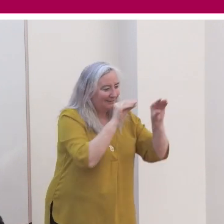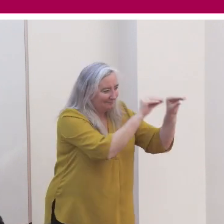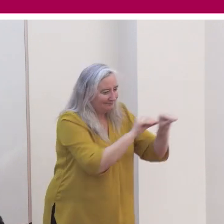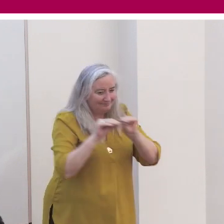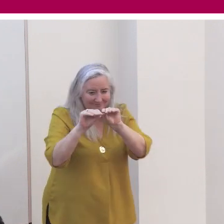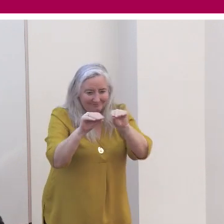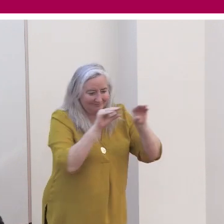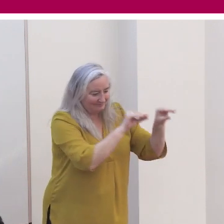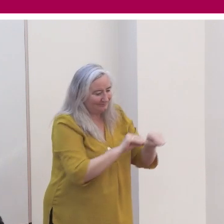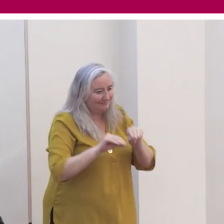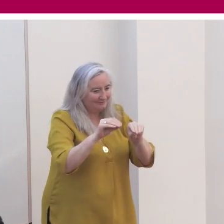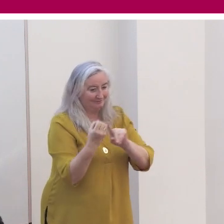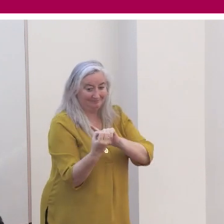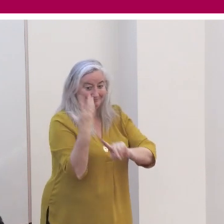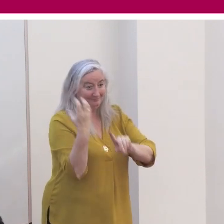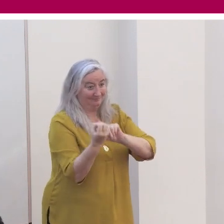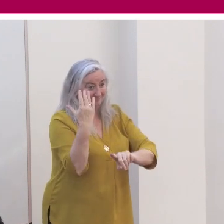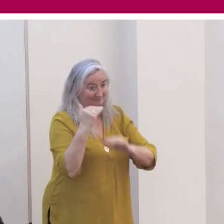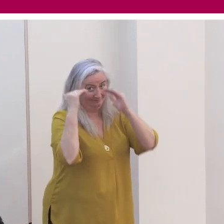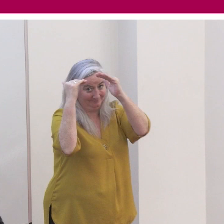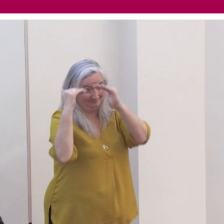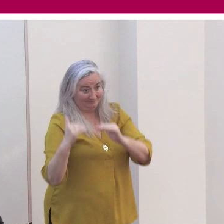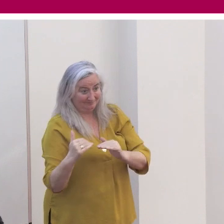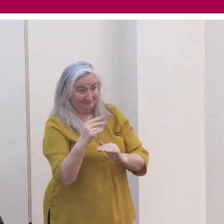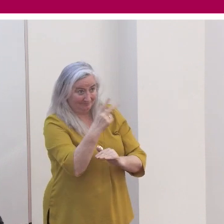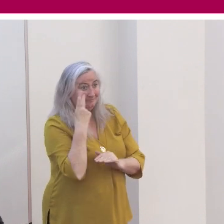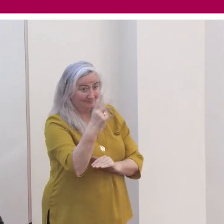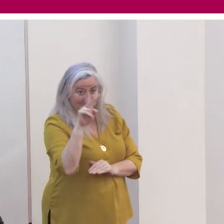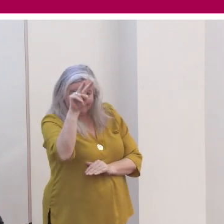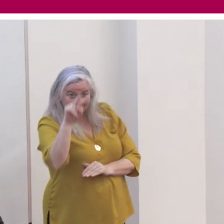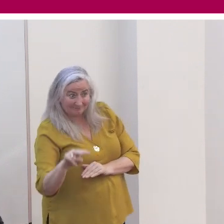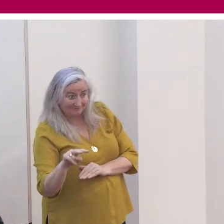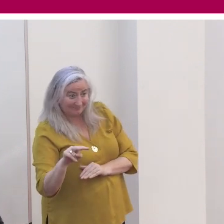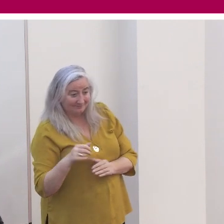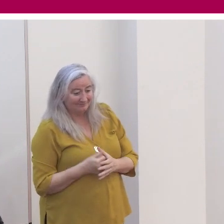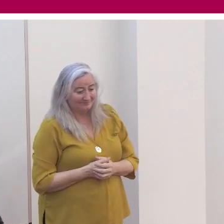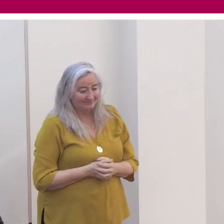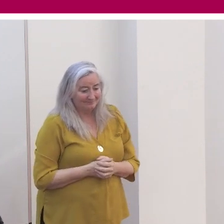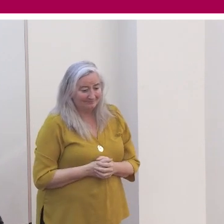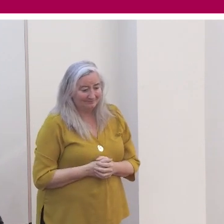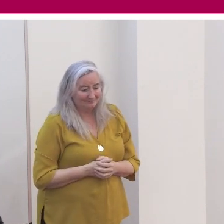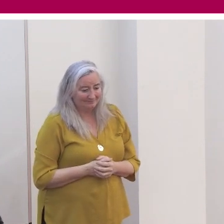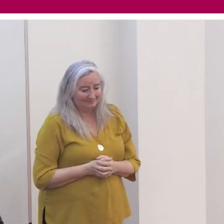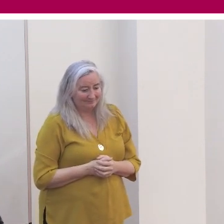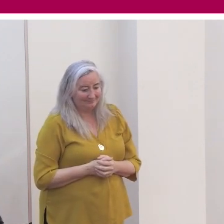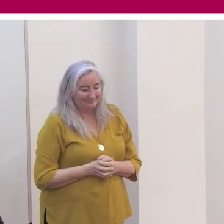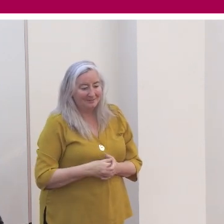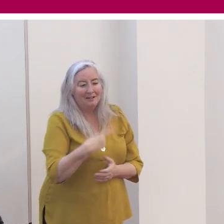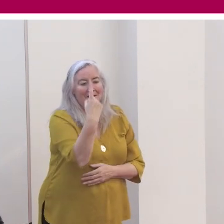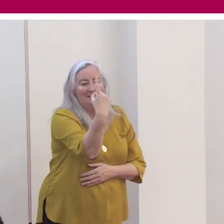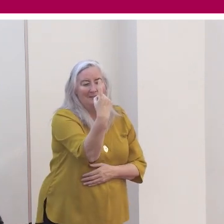the criminal justice professionals just didn't believe her. They just thought, well, it's all due to